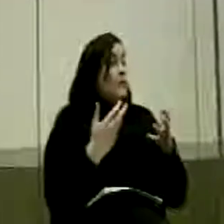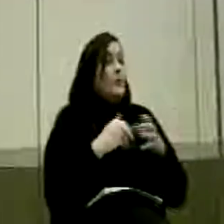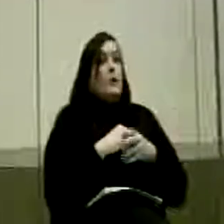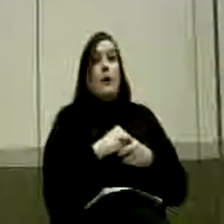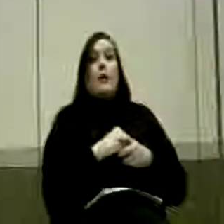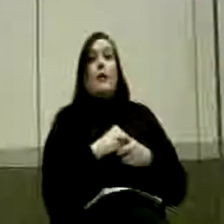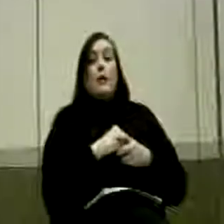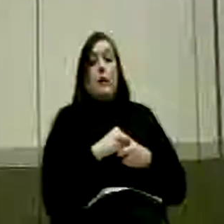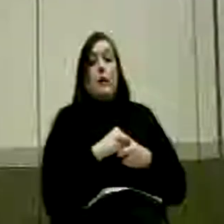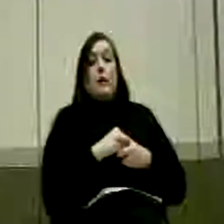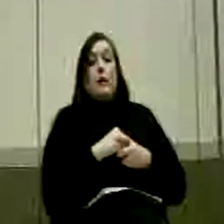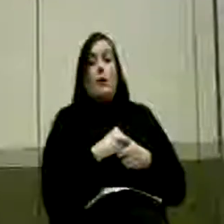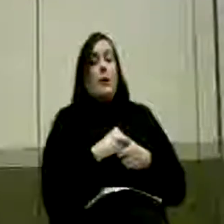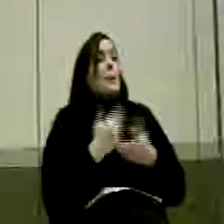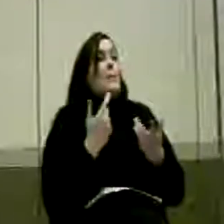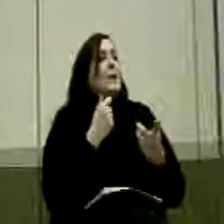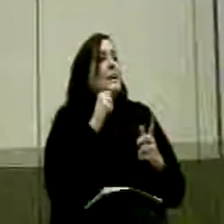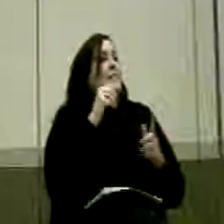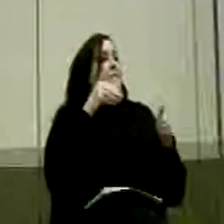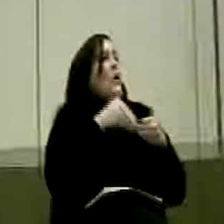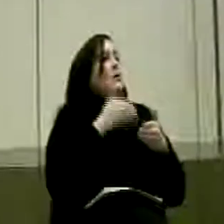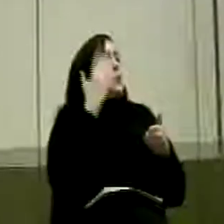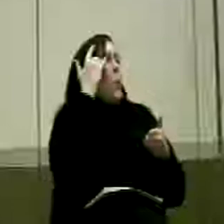focus as much on what the reasons why.